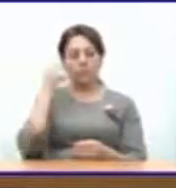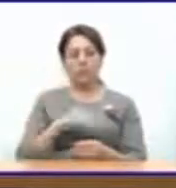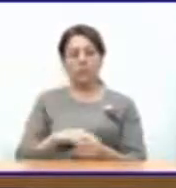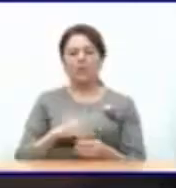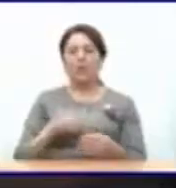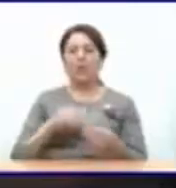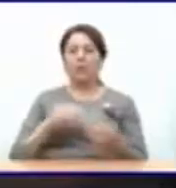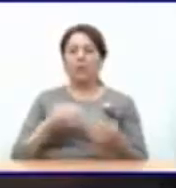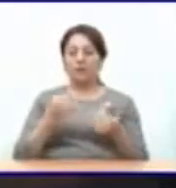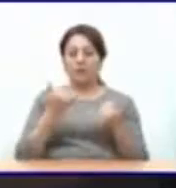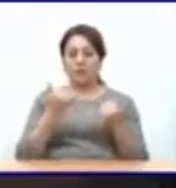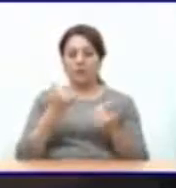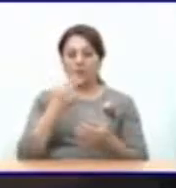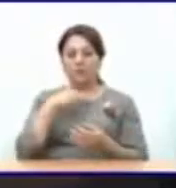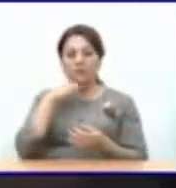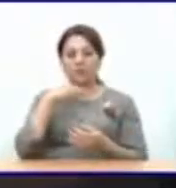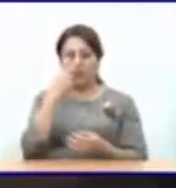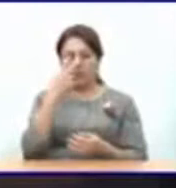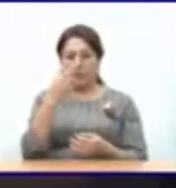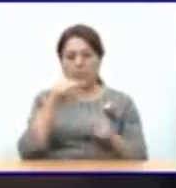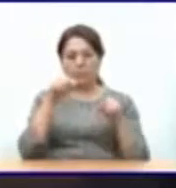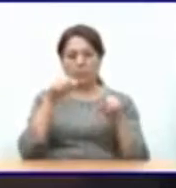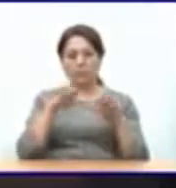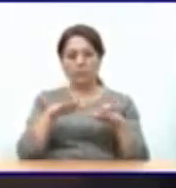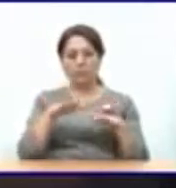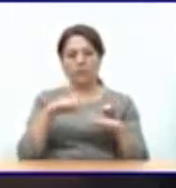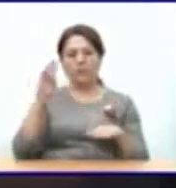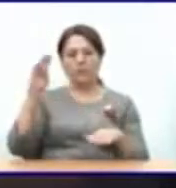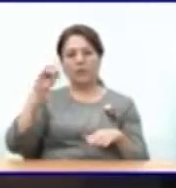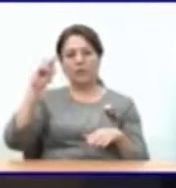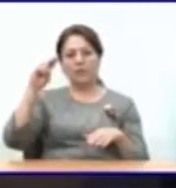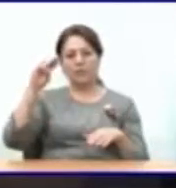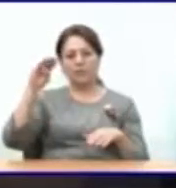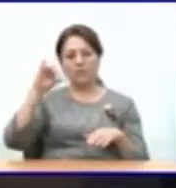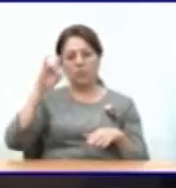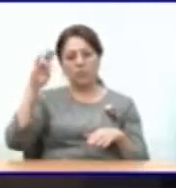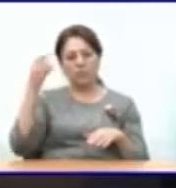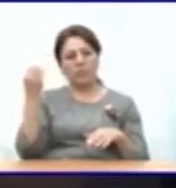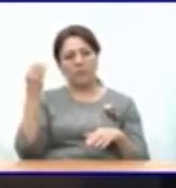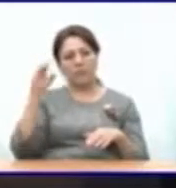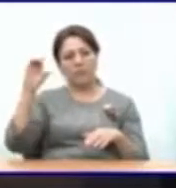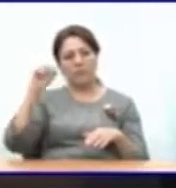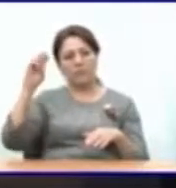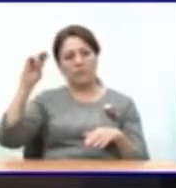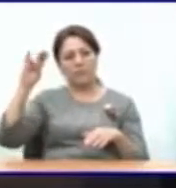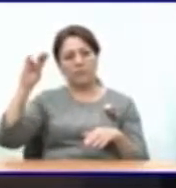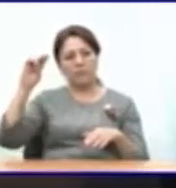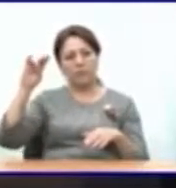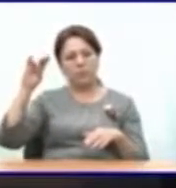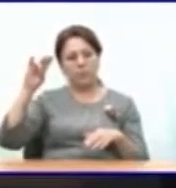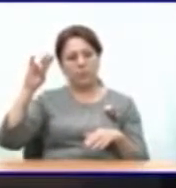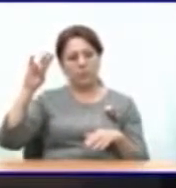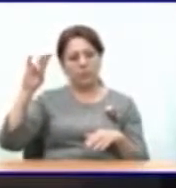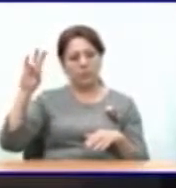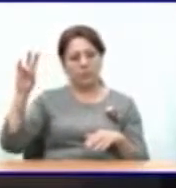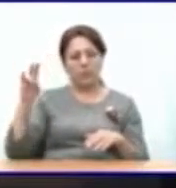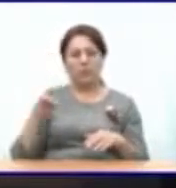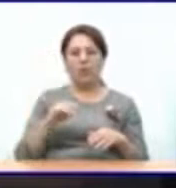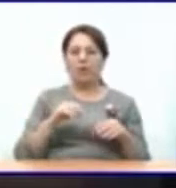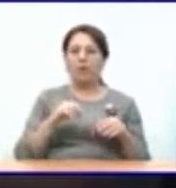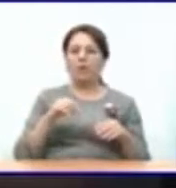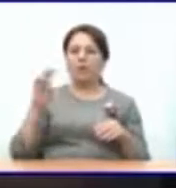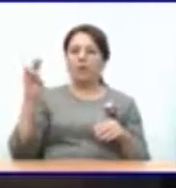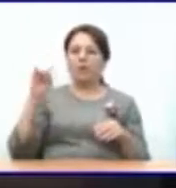Demak, e'tibor bering. Bu yerda Neptun va Saturn haqida gap ketyapti. Demak, Neptun quyoshga